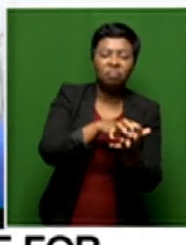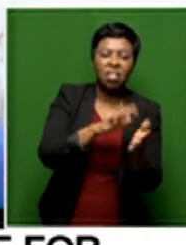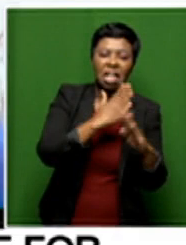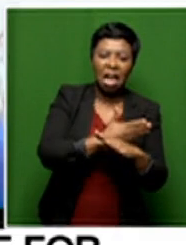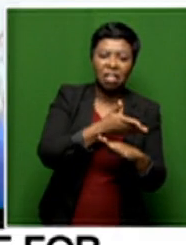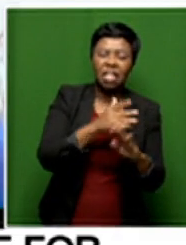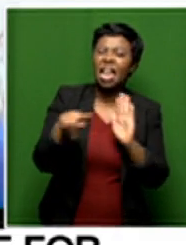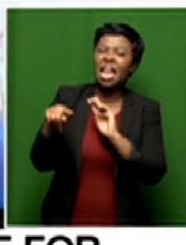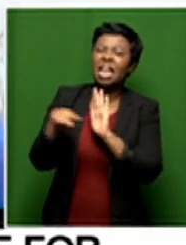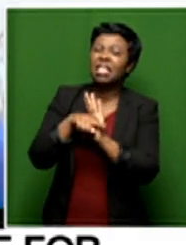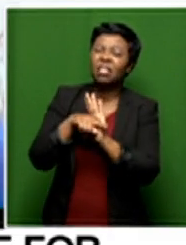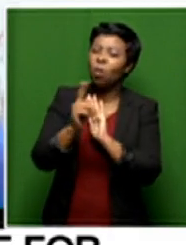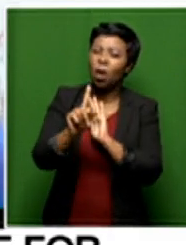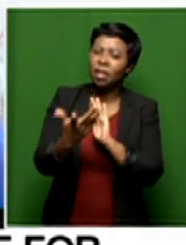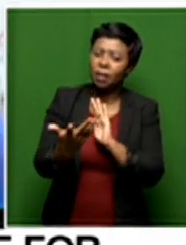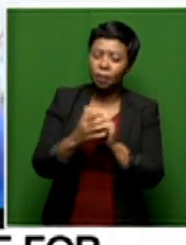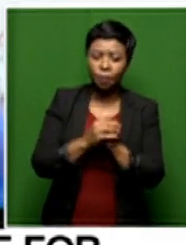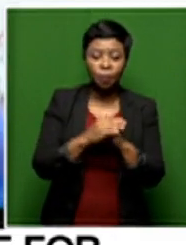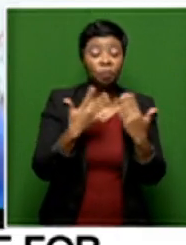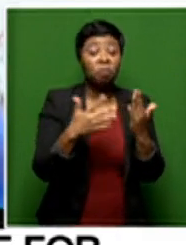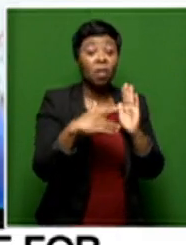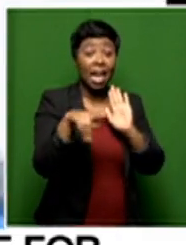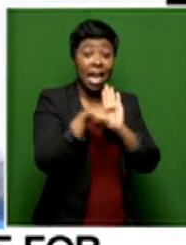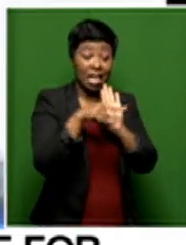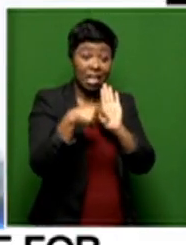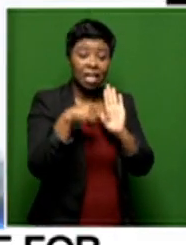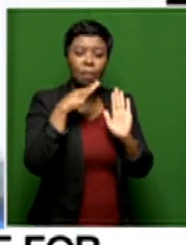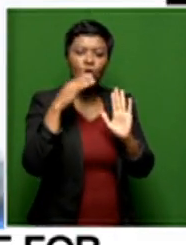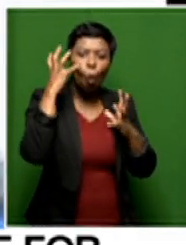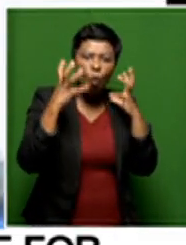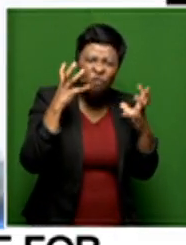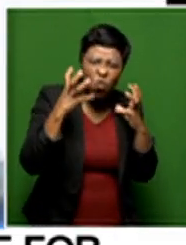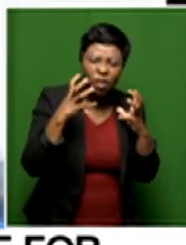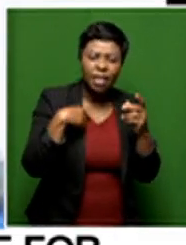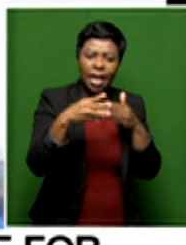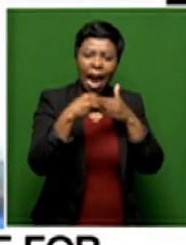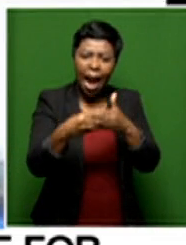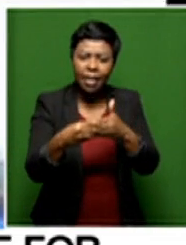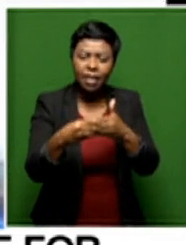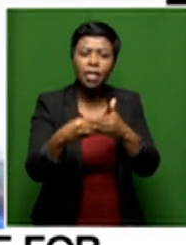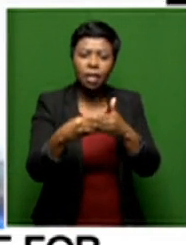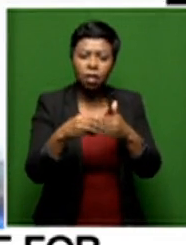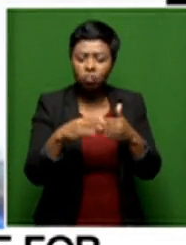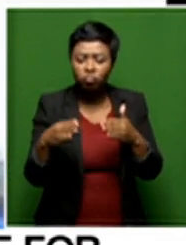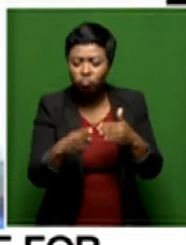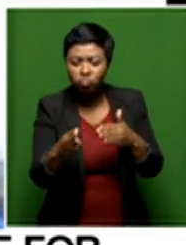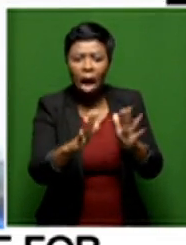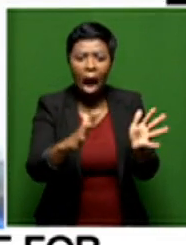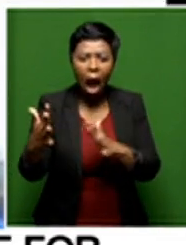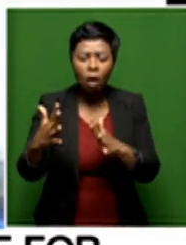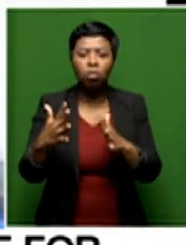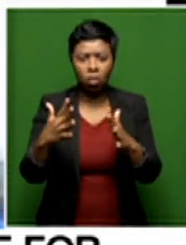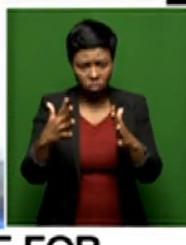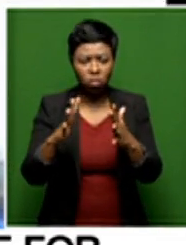So negative effects, definitely just confusing them, misguiding them, messing with their navigation. They